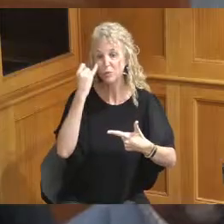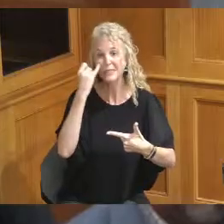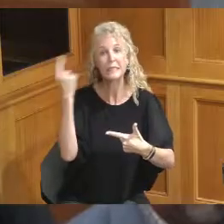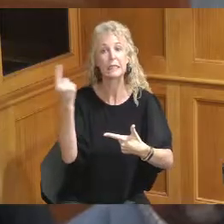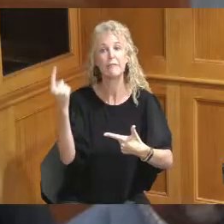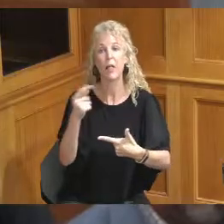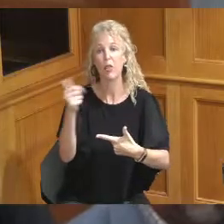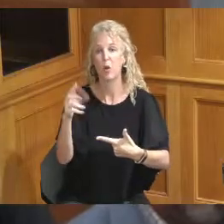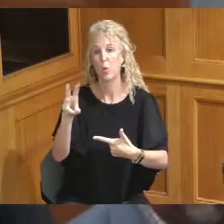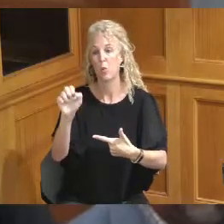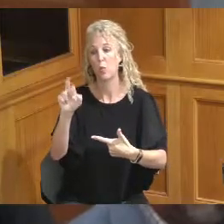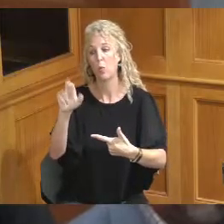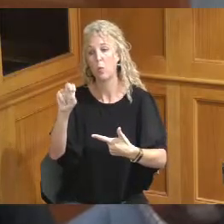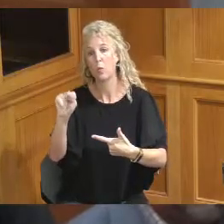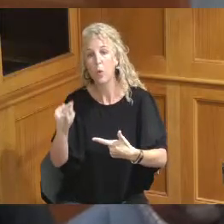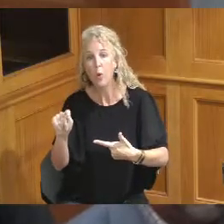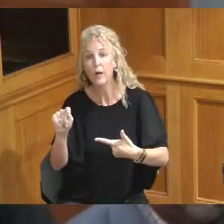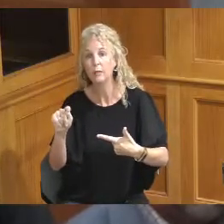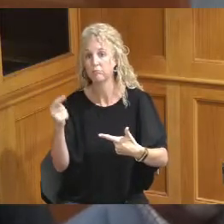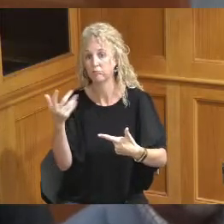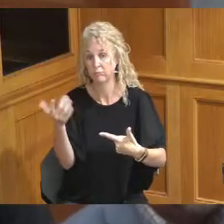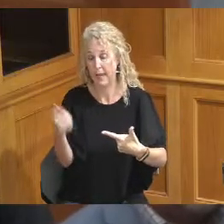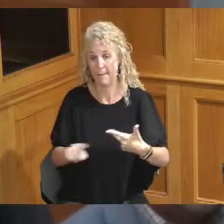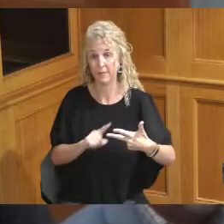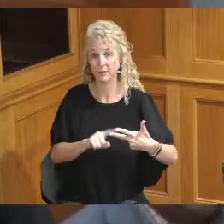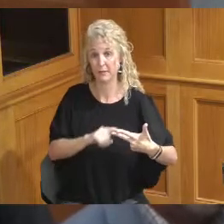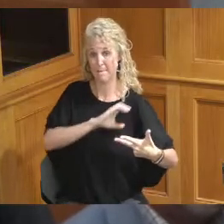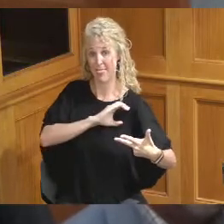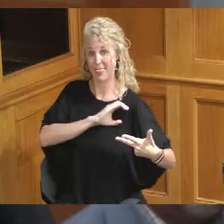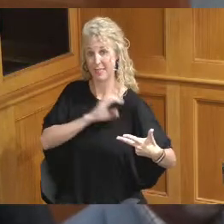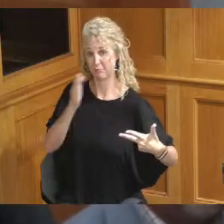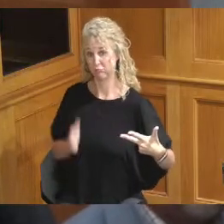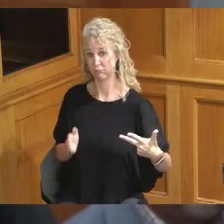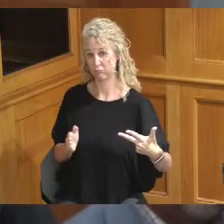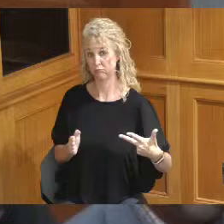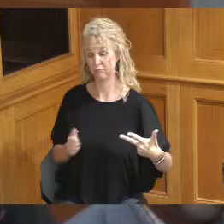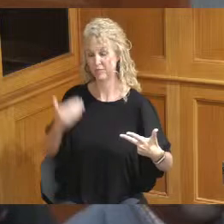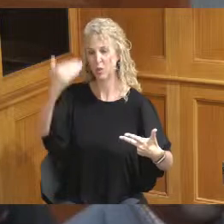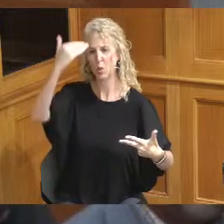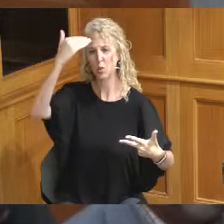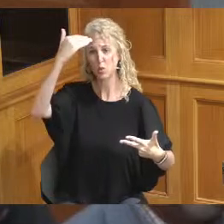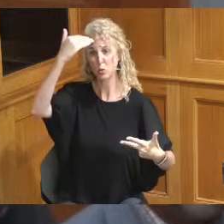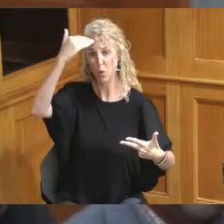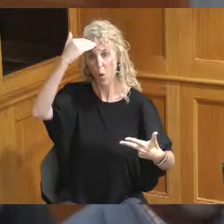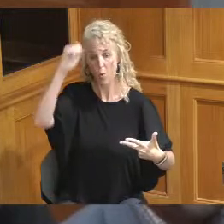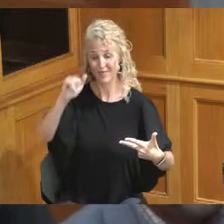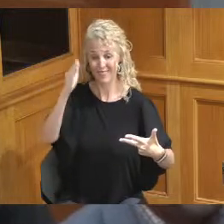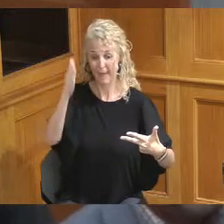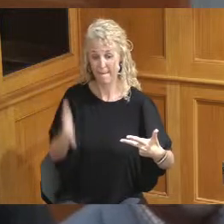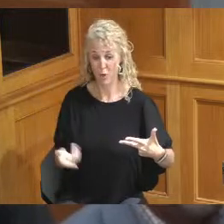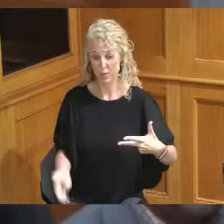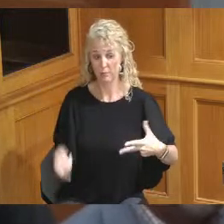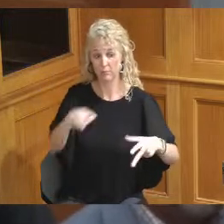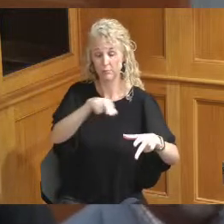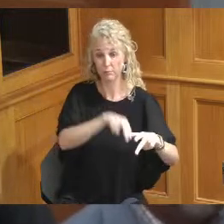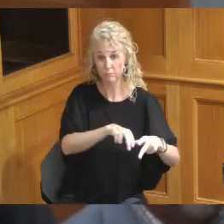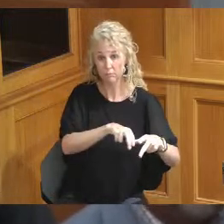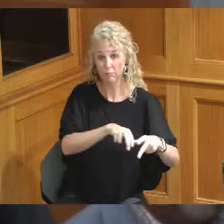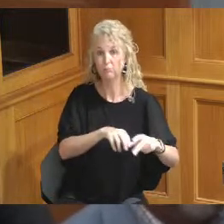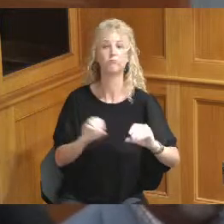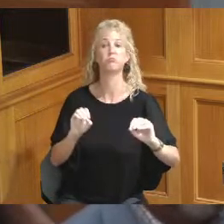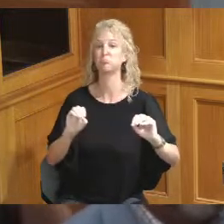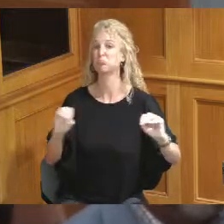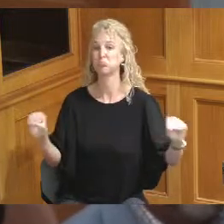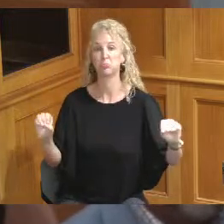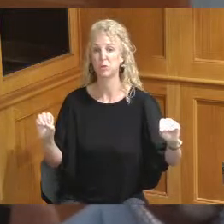pending violation. The police officer or county officer is certain that the individual entering the vehicle possesses no items